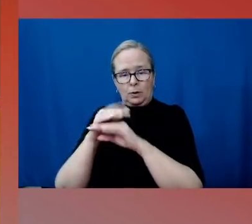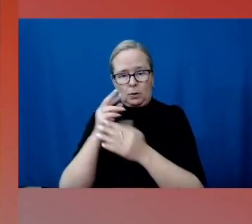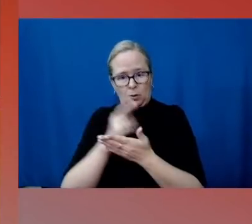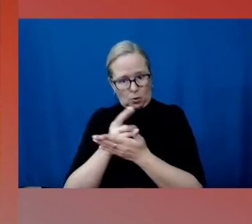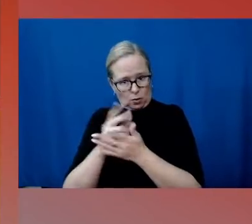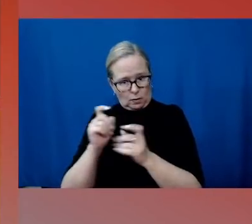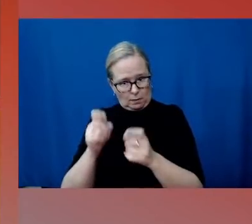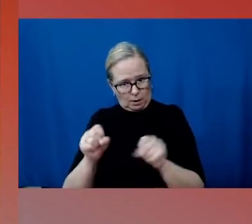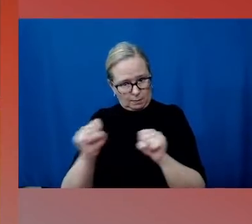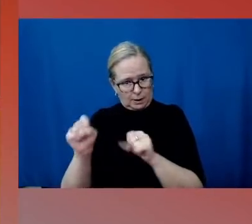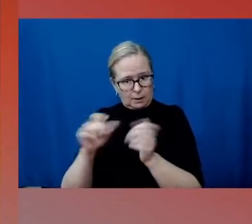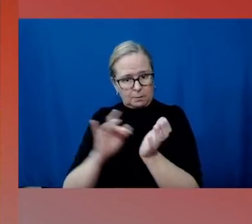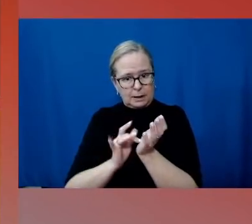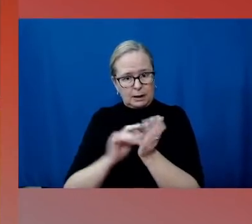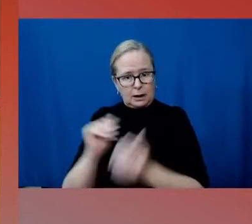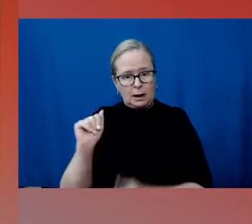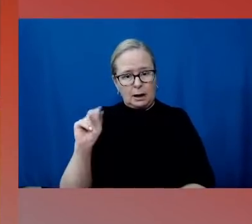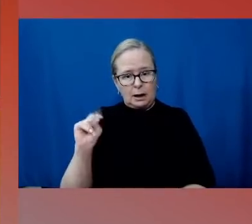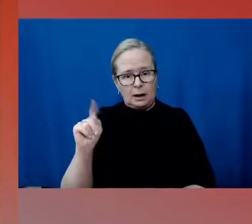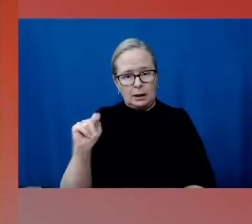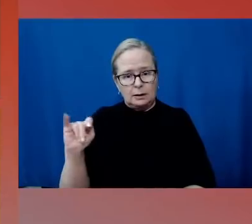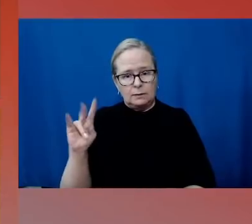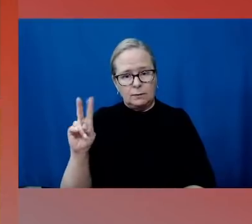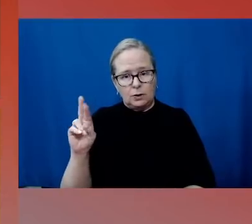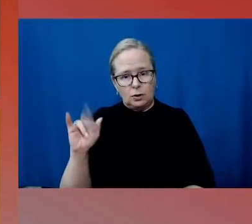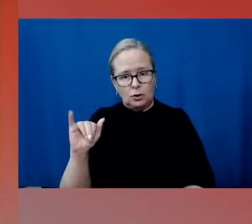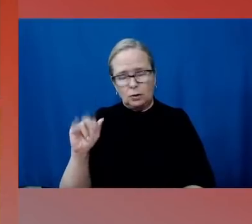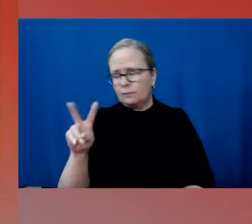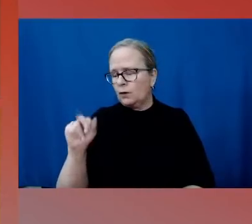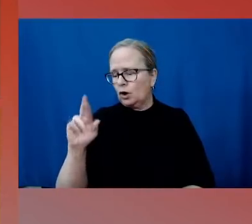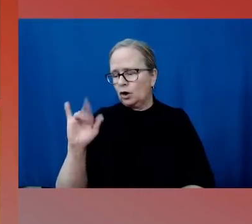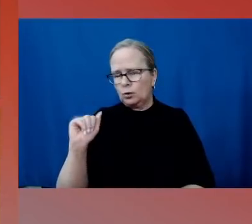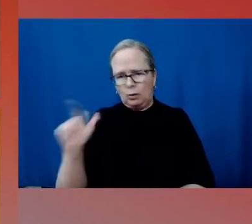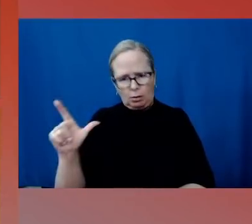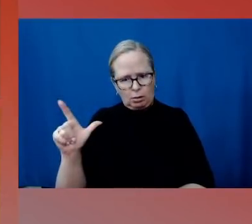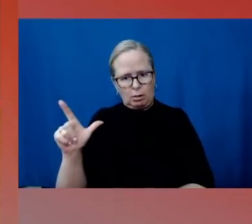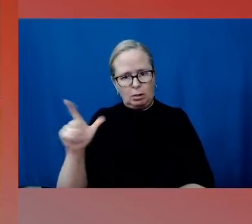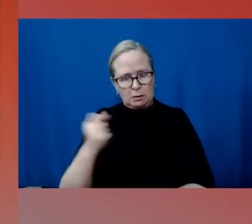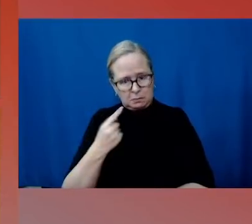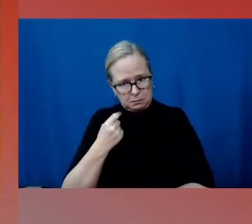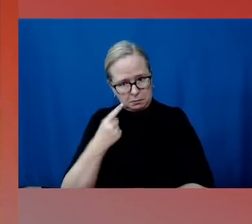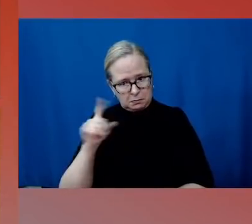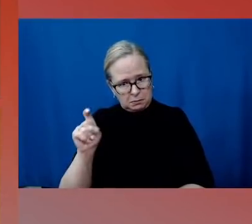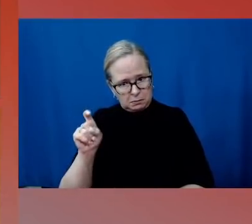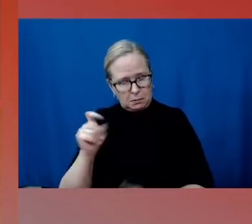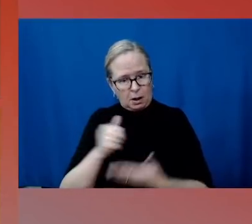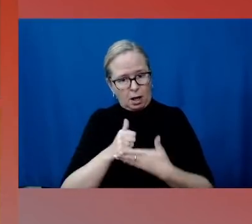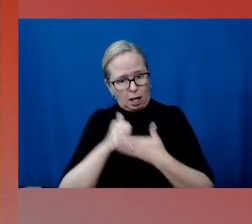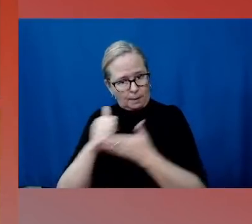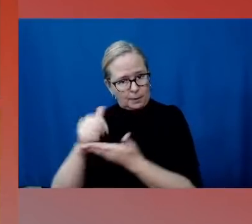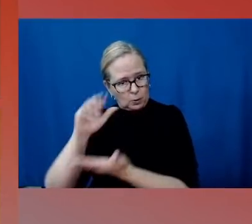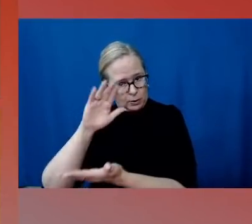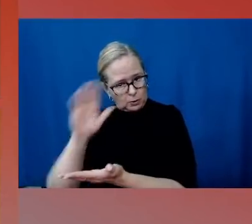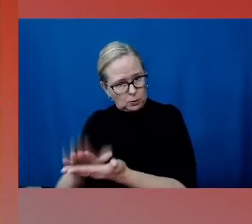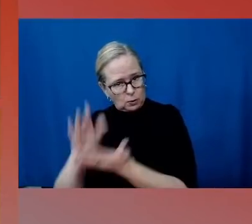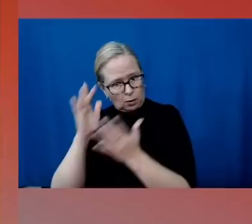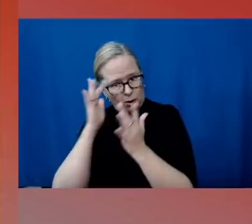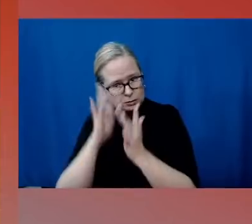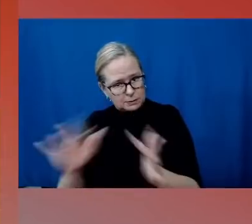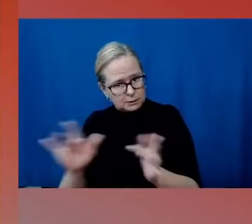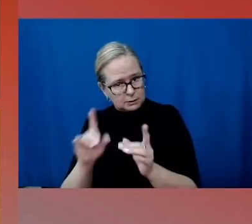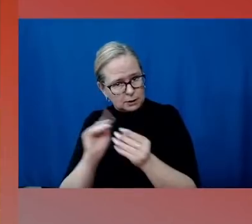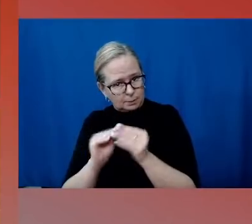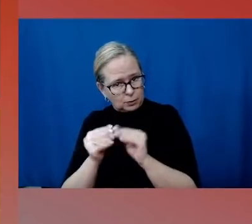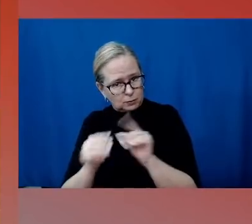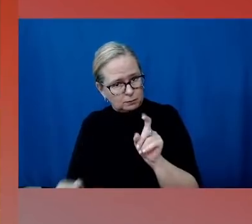tide in terms of earlier, easier access, preventing hospitalizations? Hard